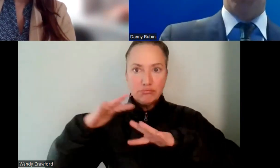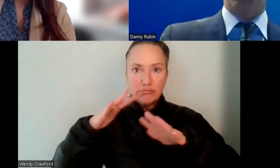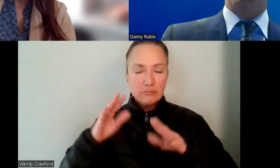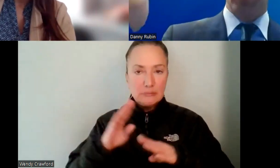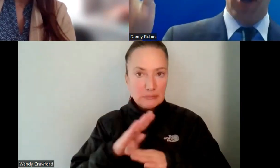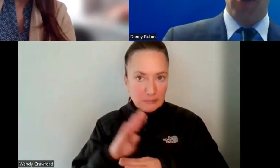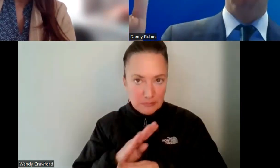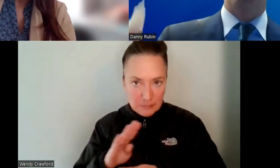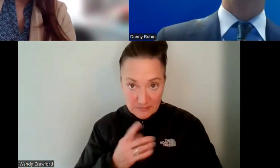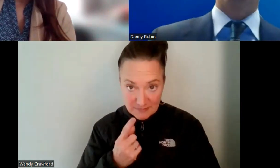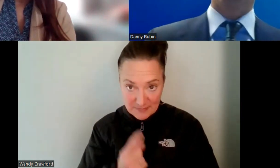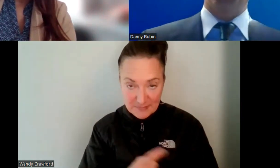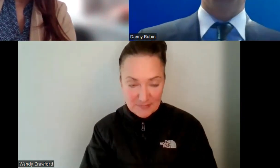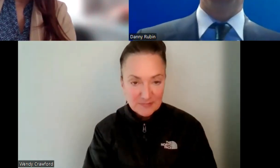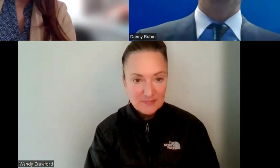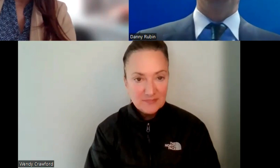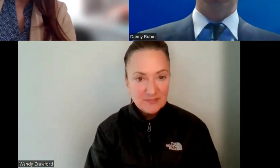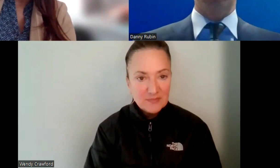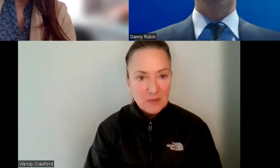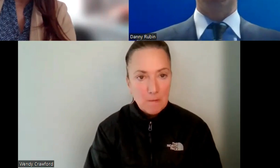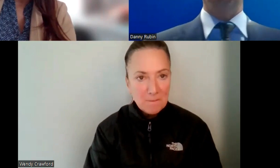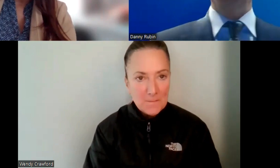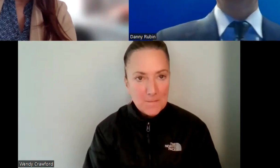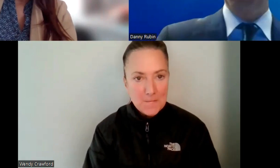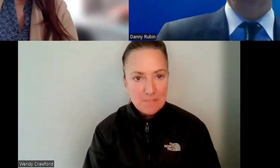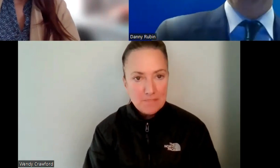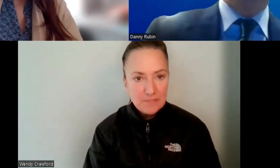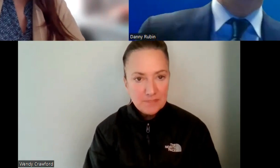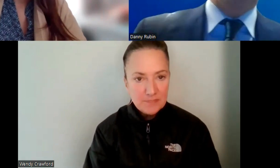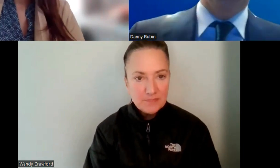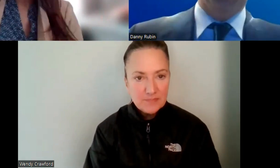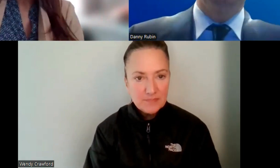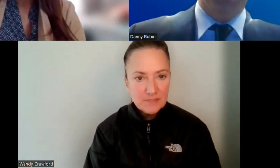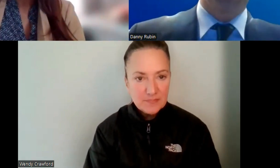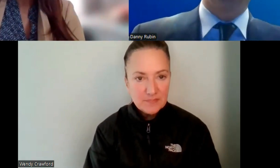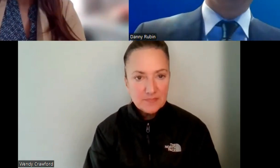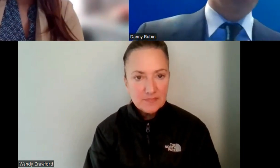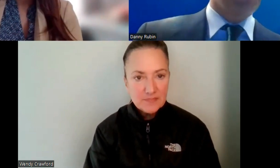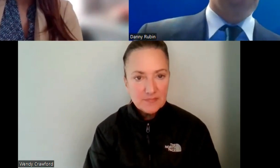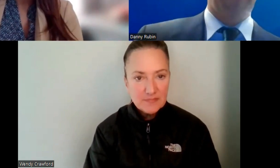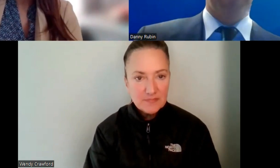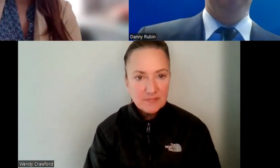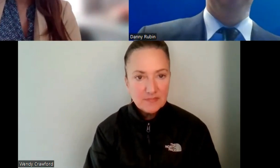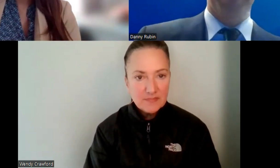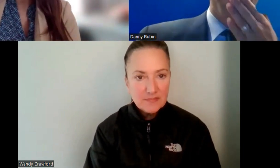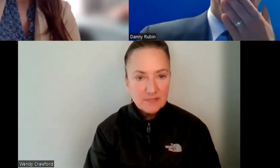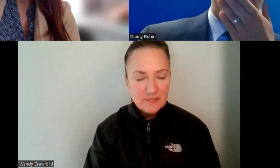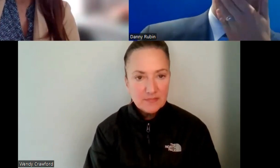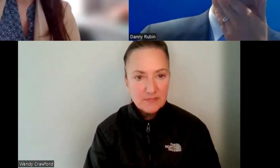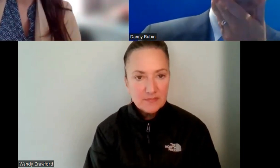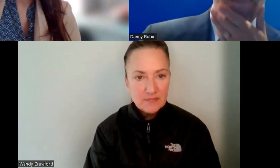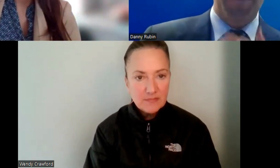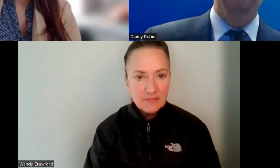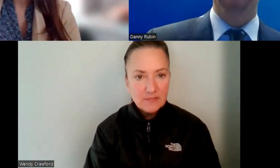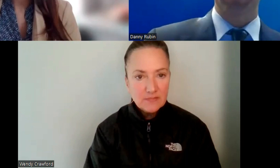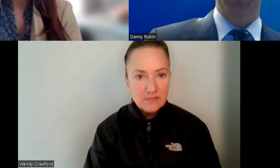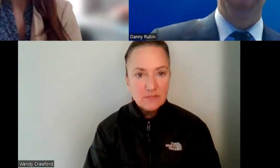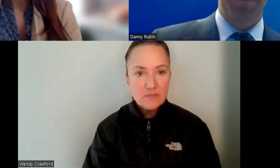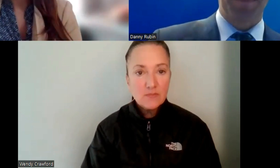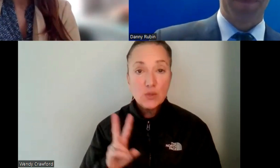us what was going on when you were there for those 2 years. Okay, so I started working at the pharmacy